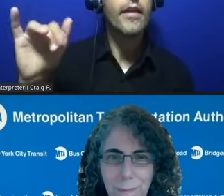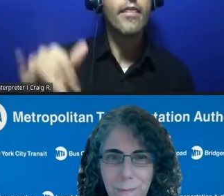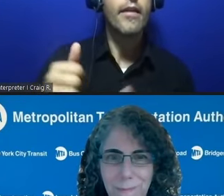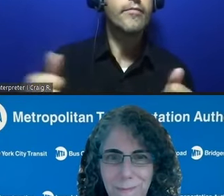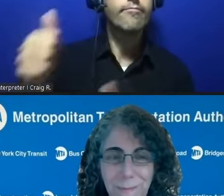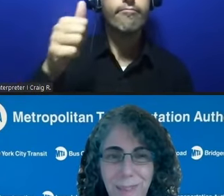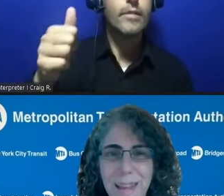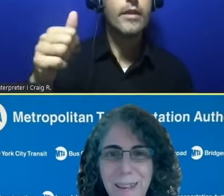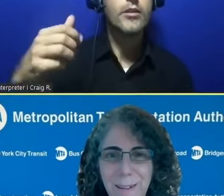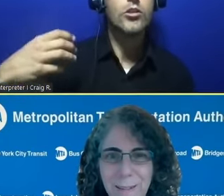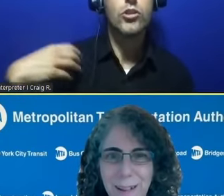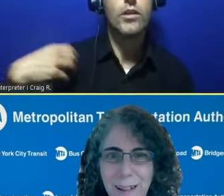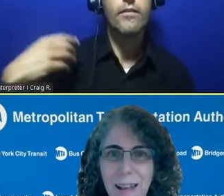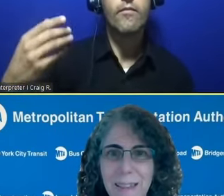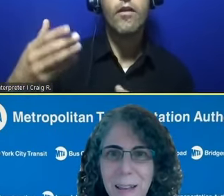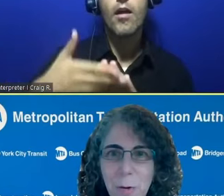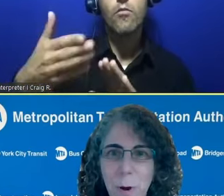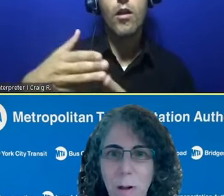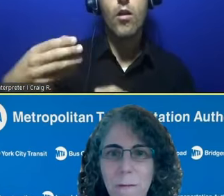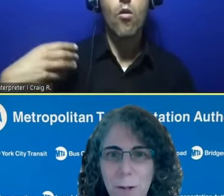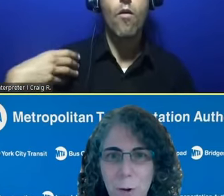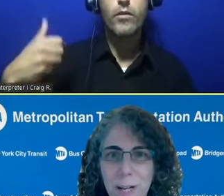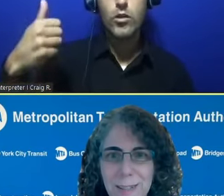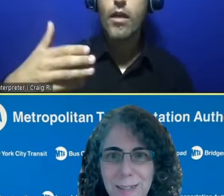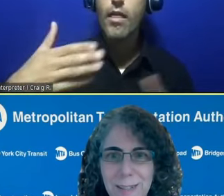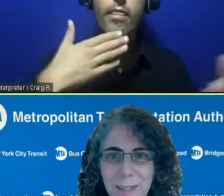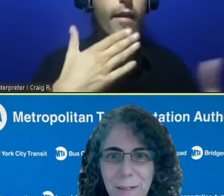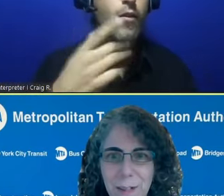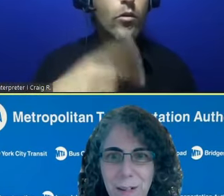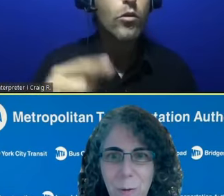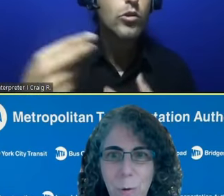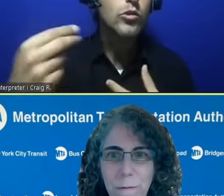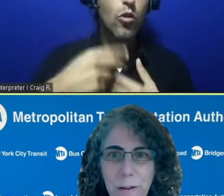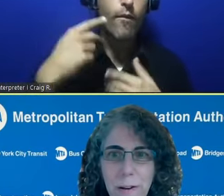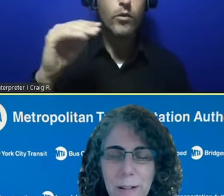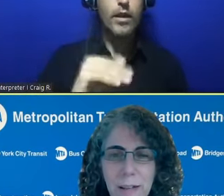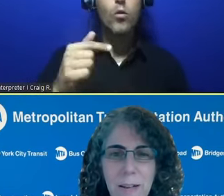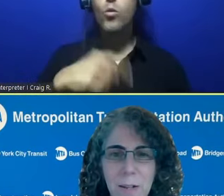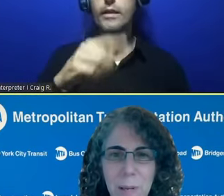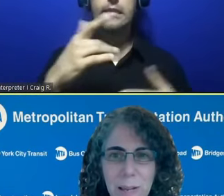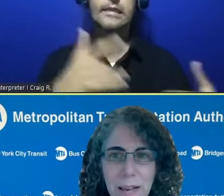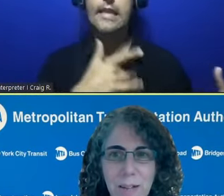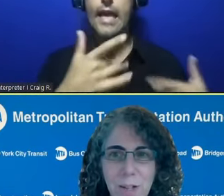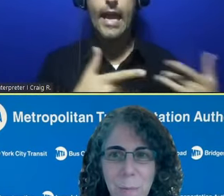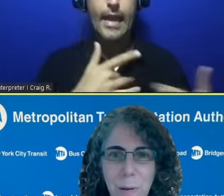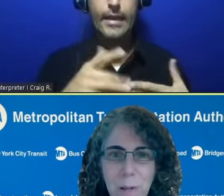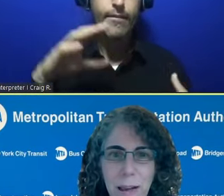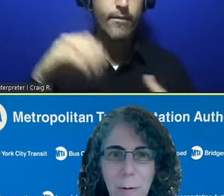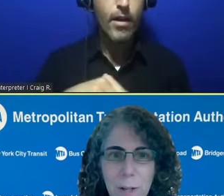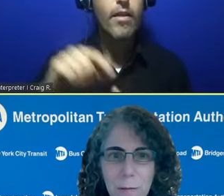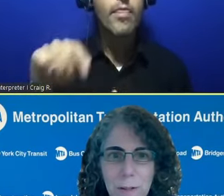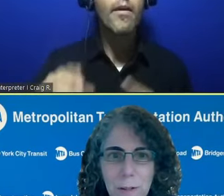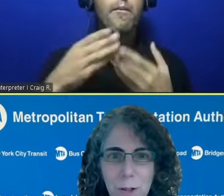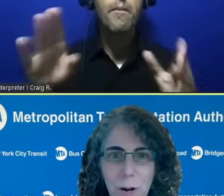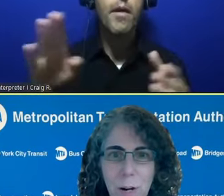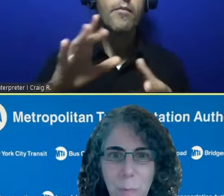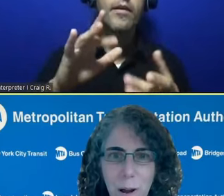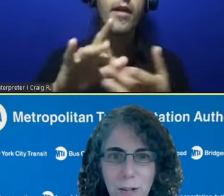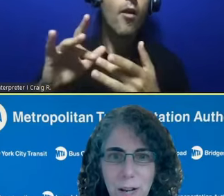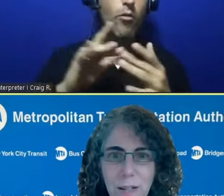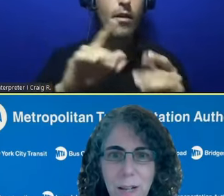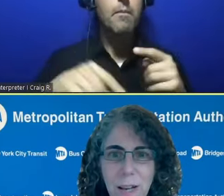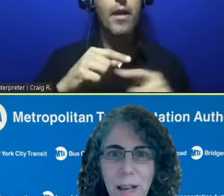Officer. Thank you. And thank you all for joining us this evening. We're very excited to be engaging in public outreach for this